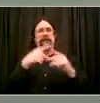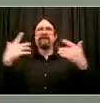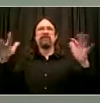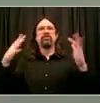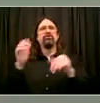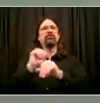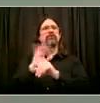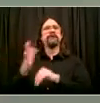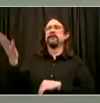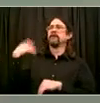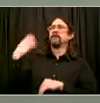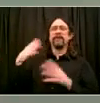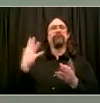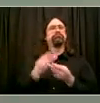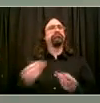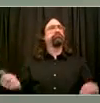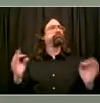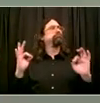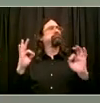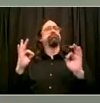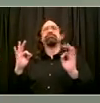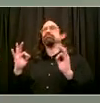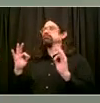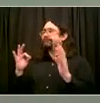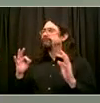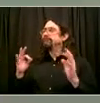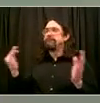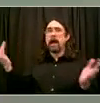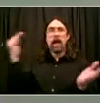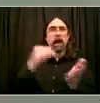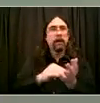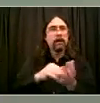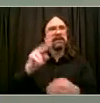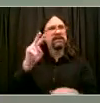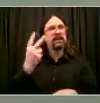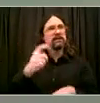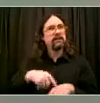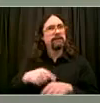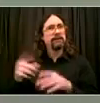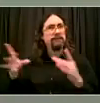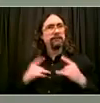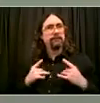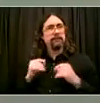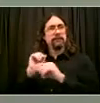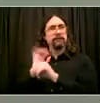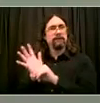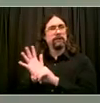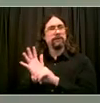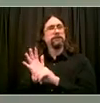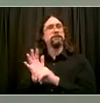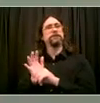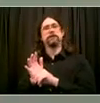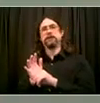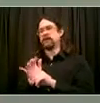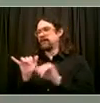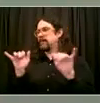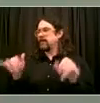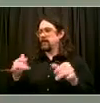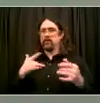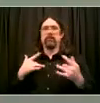protect against these variants is to reduce the number of people infected. So repeating all of the things that we know are so important. We must reduce the